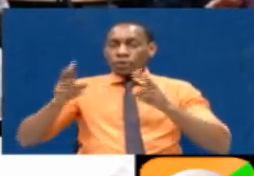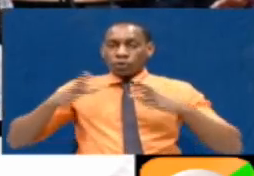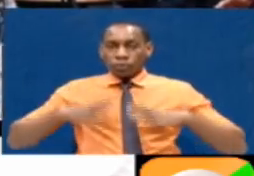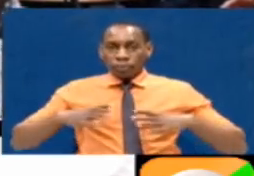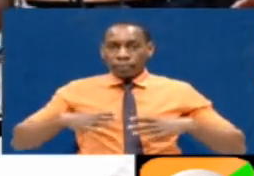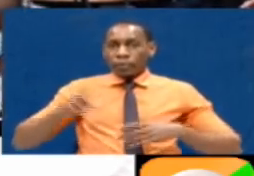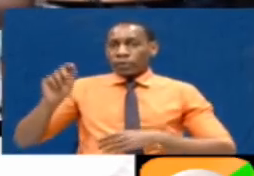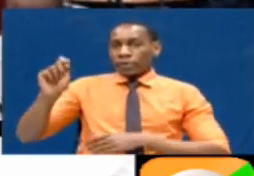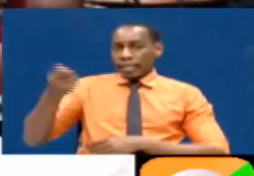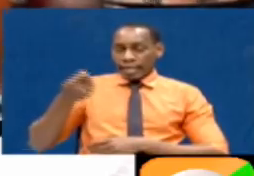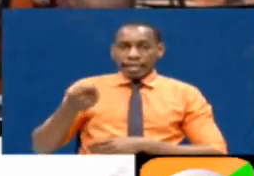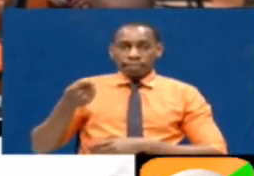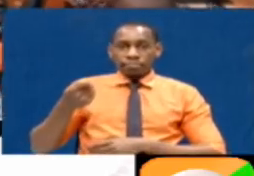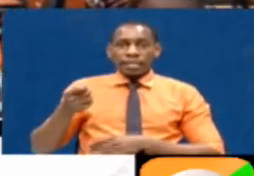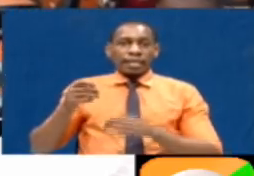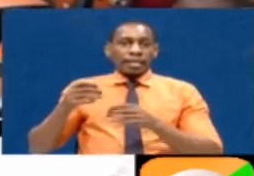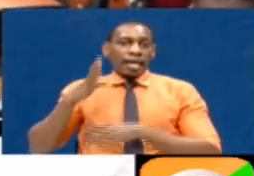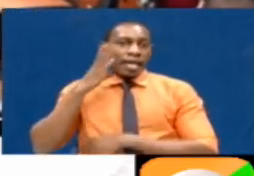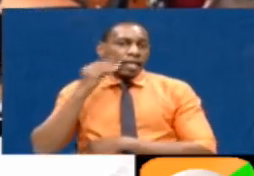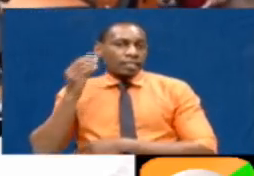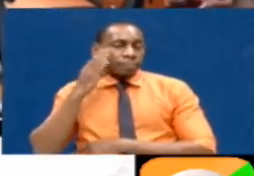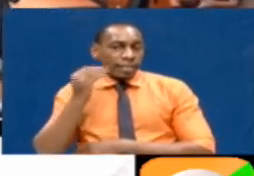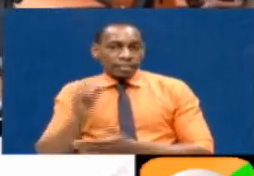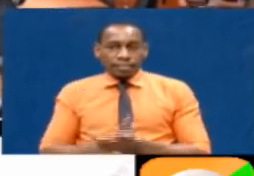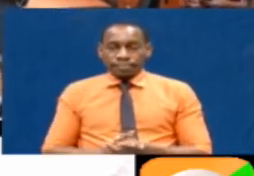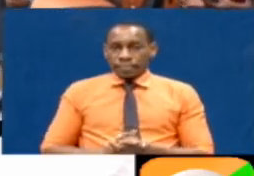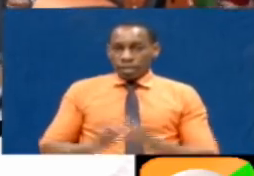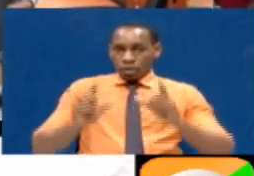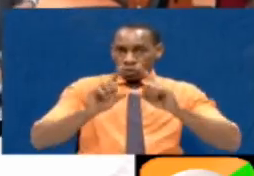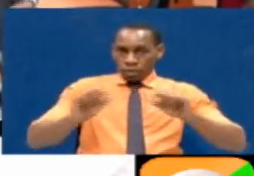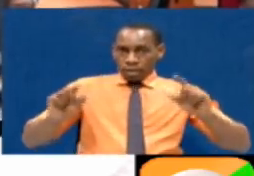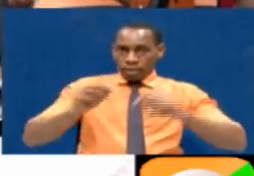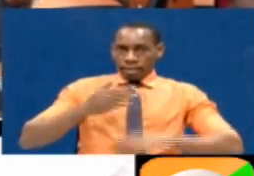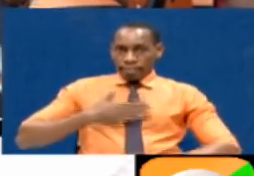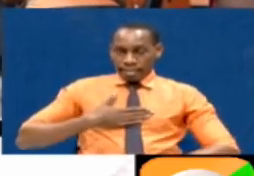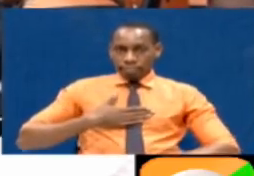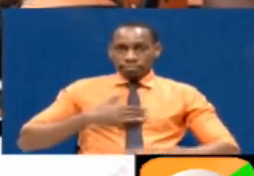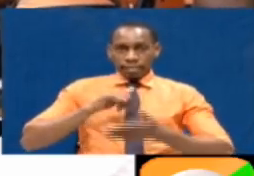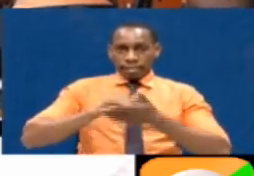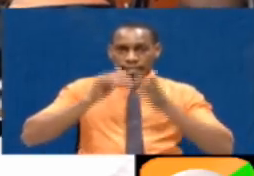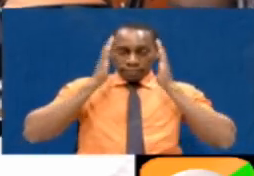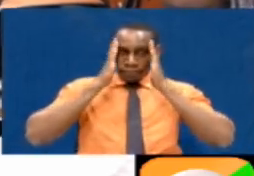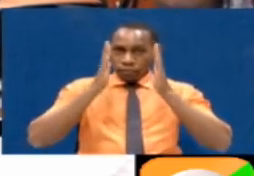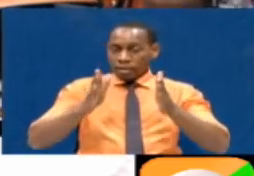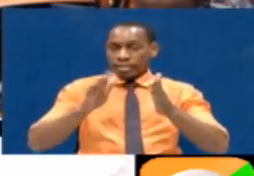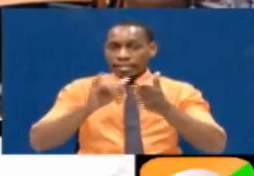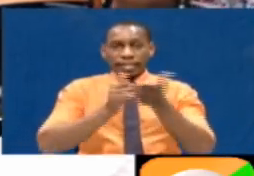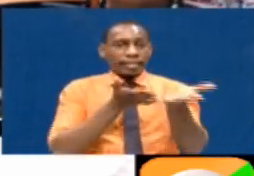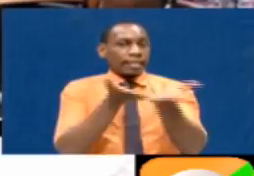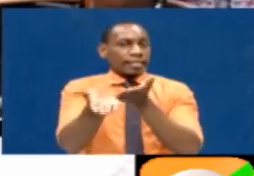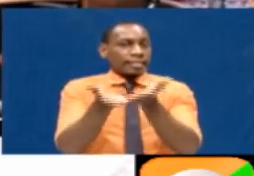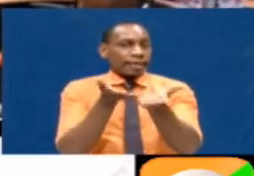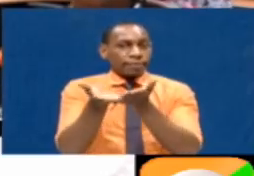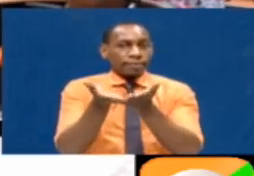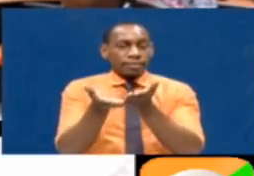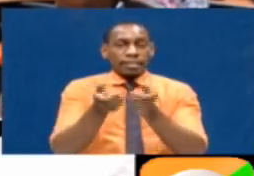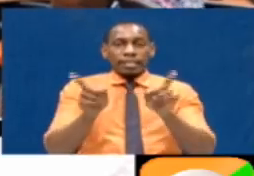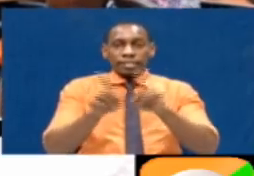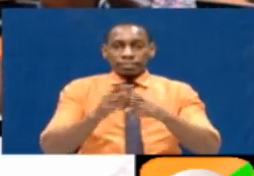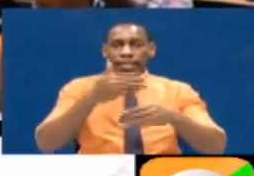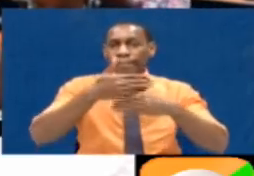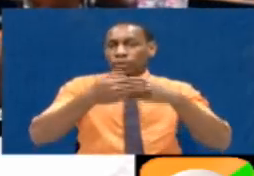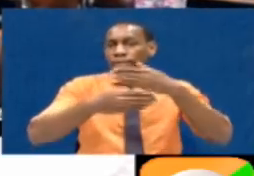this country go through. And for me, my commitment is to serve, to build